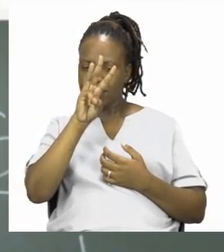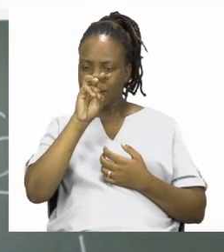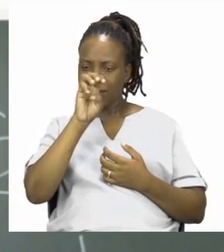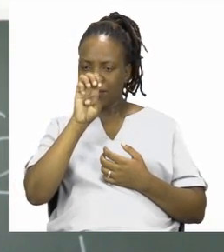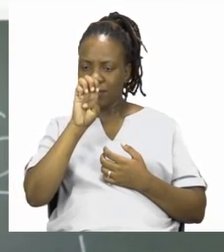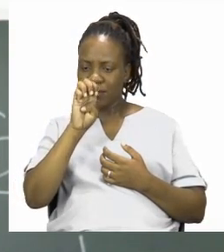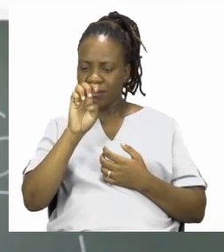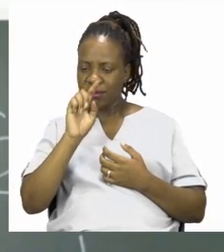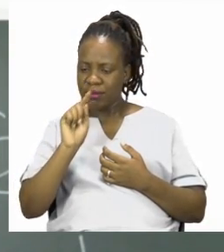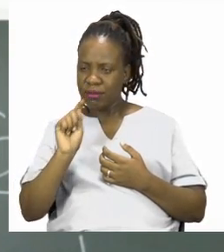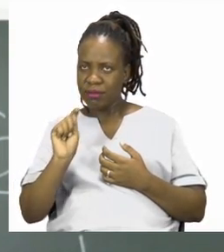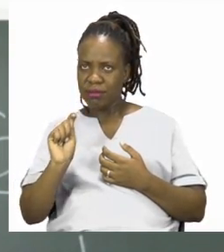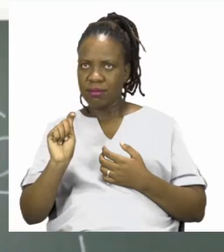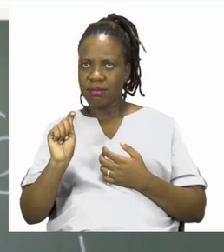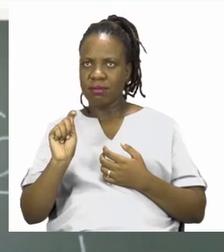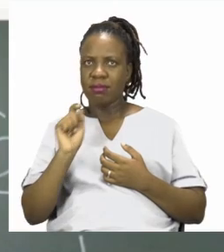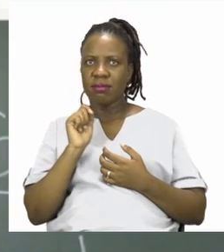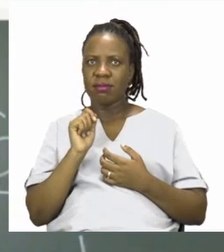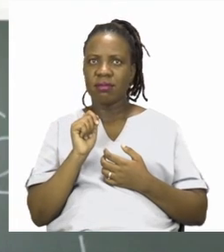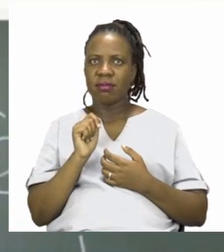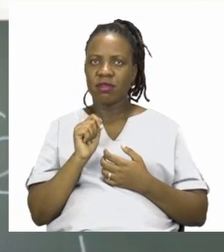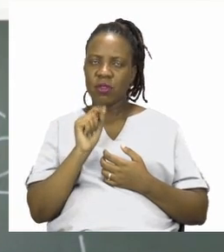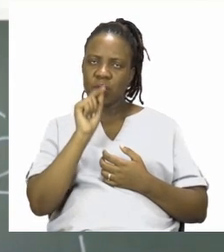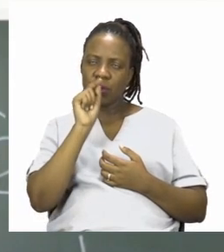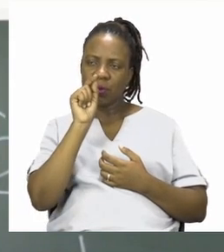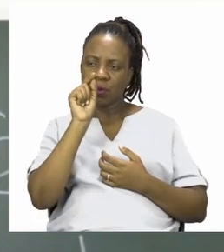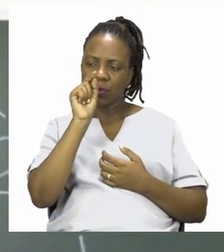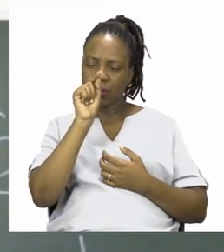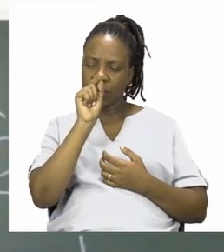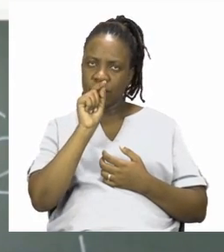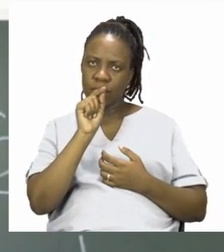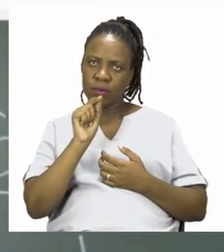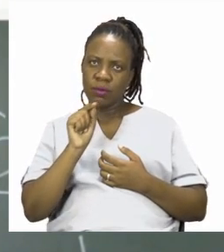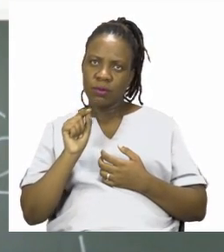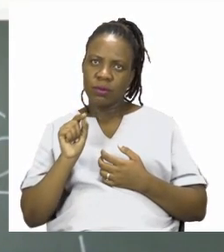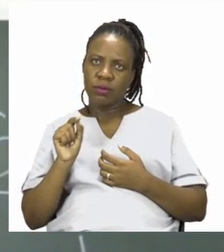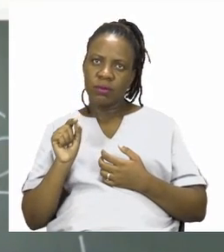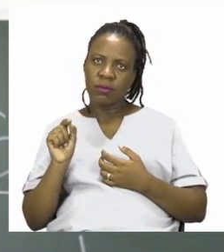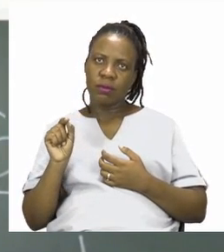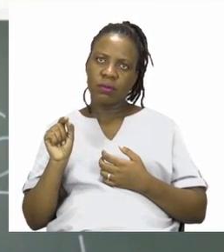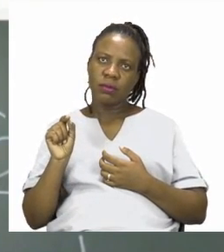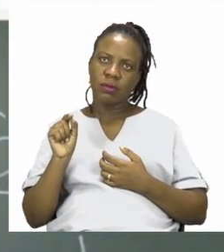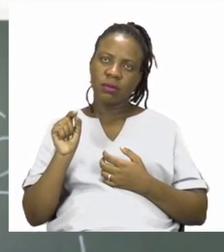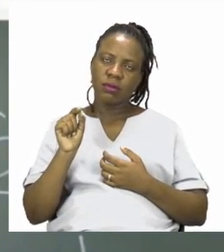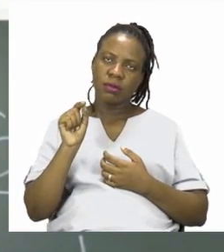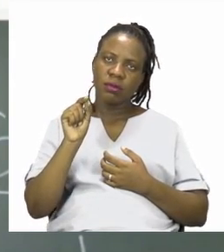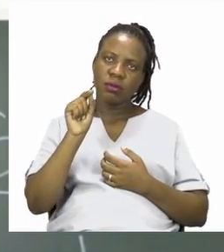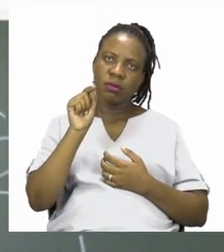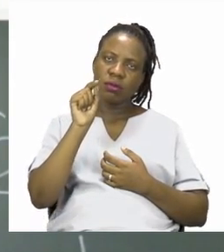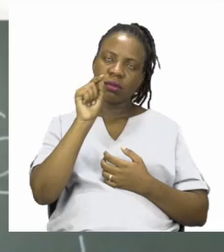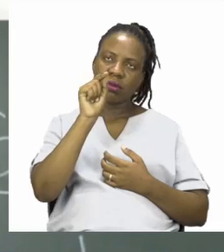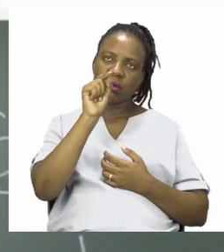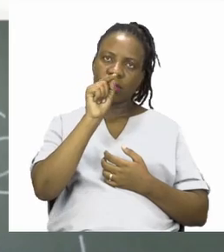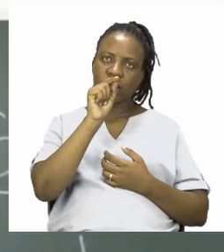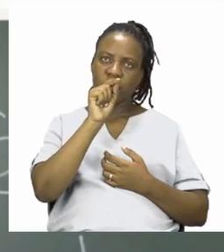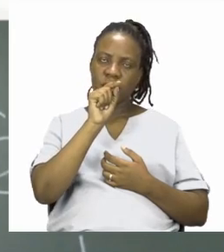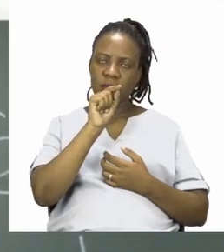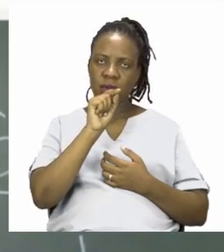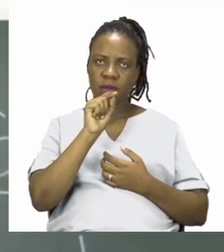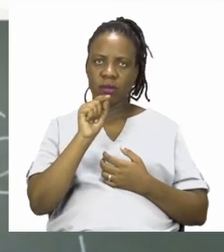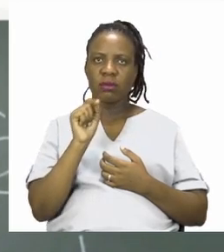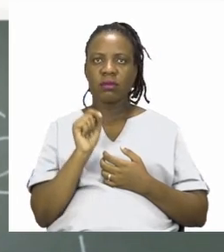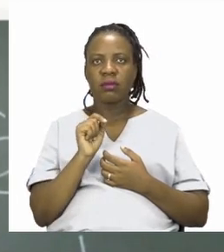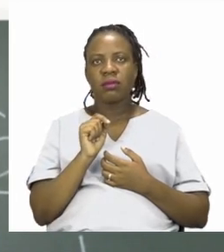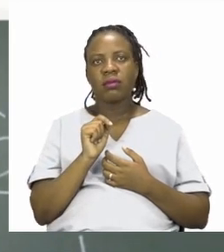E. So over here we have the word wet all the way across